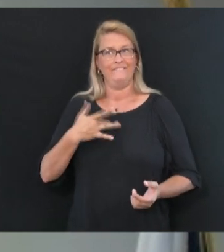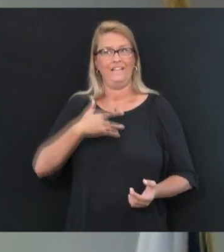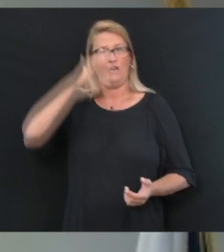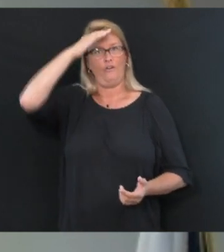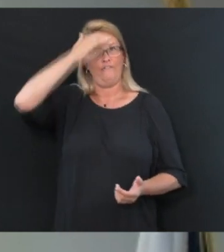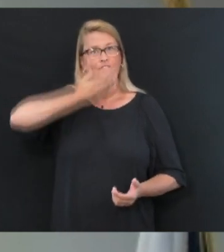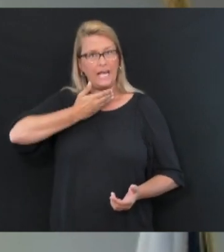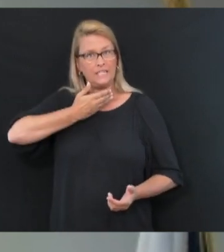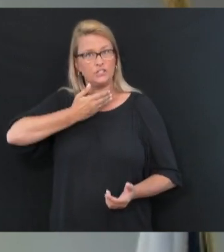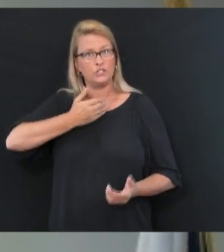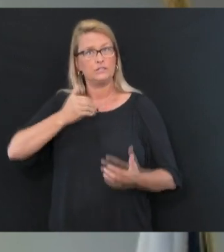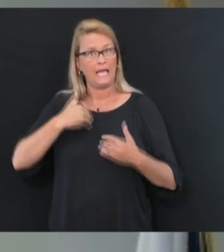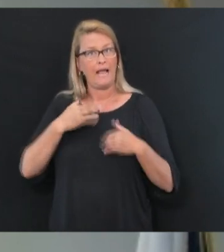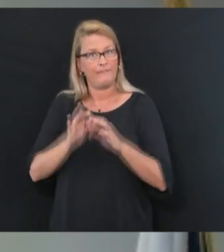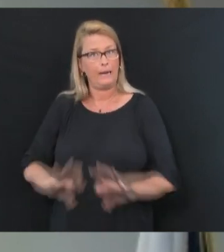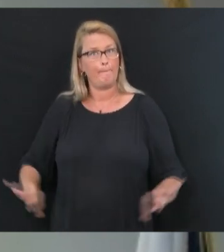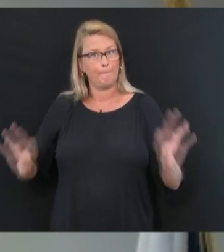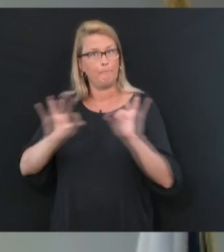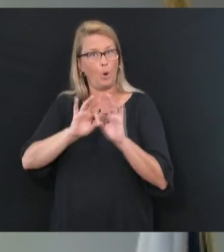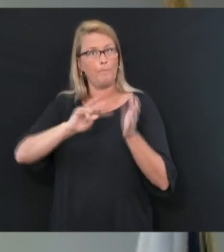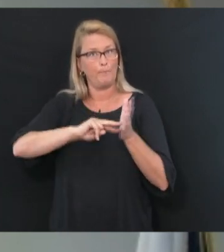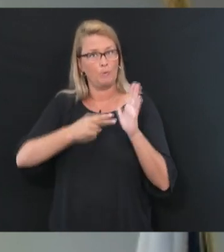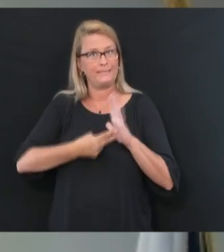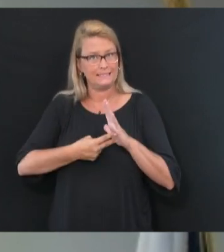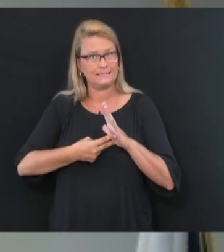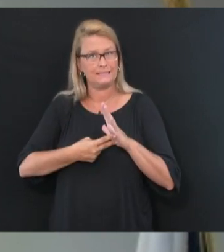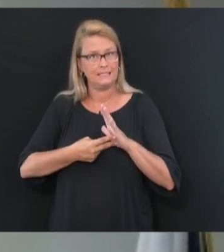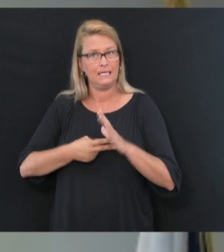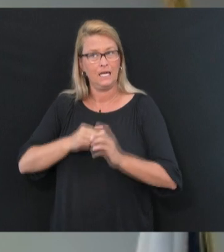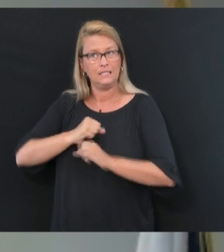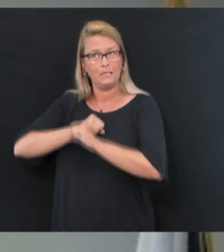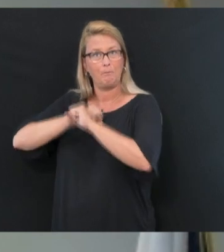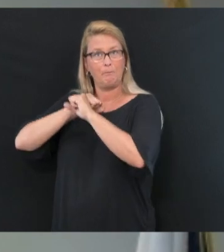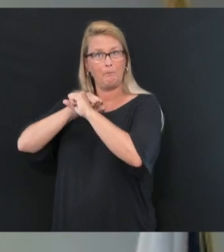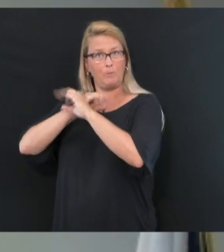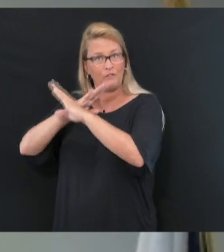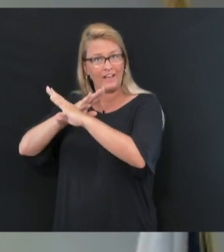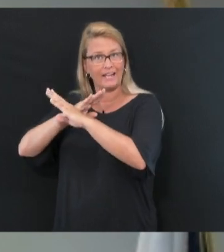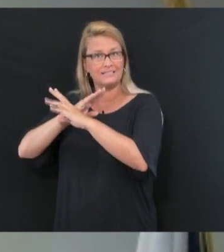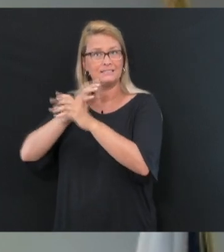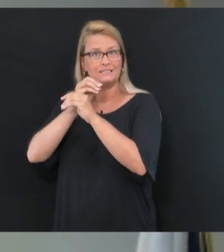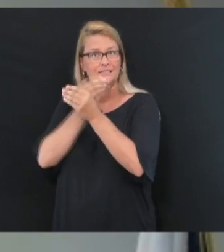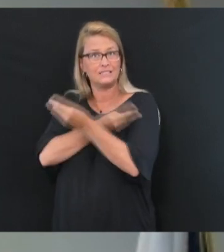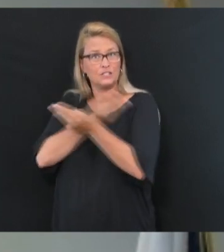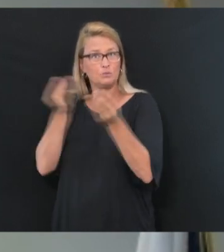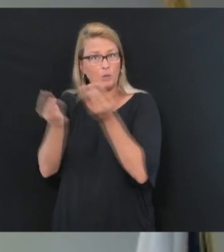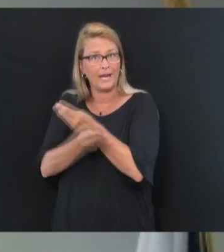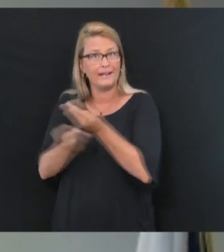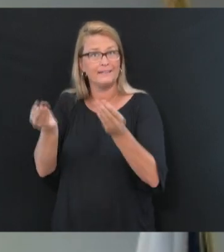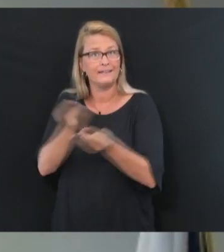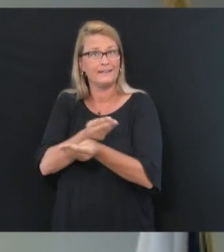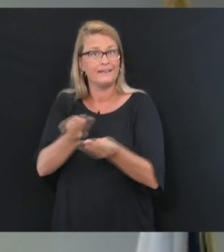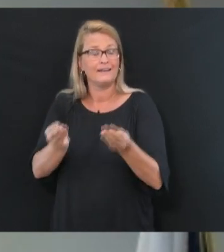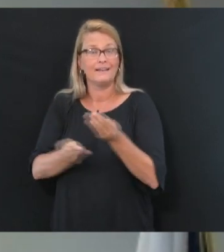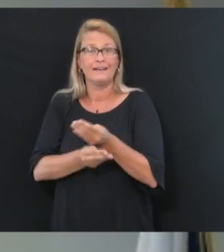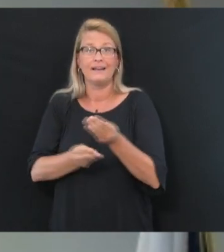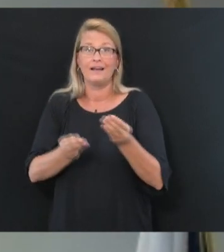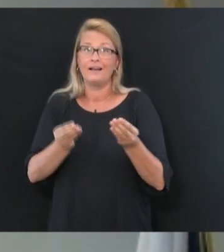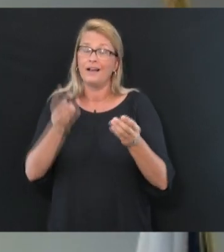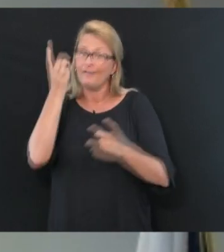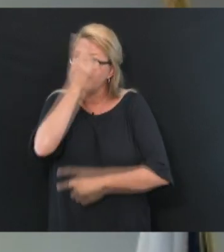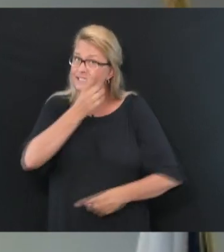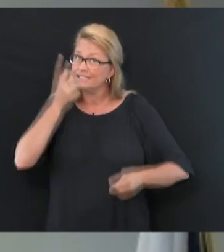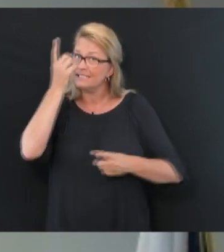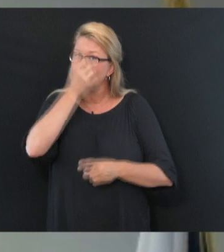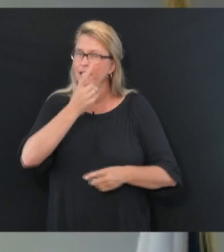a great purpose with regard to prevention of this spread of this disease, so that those are important. We will